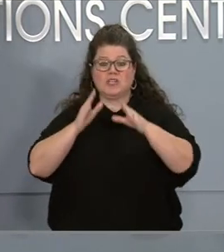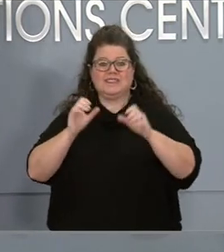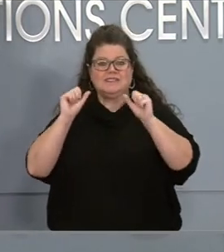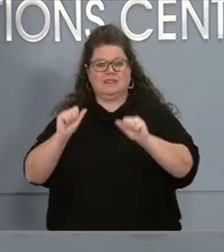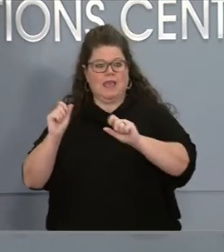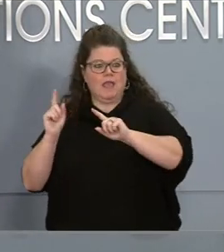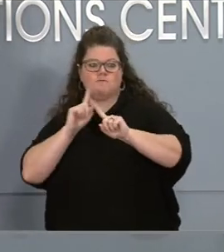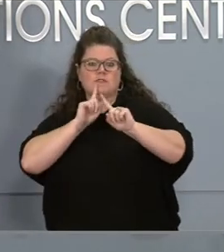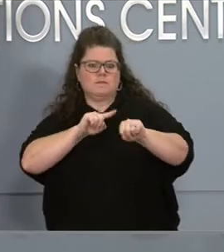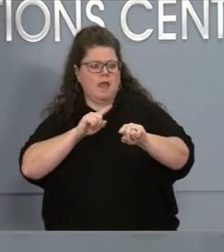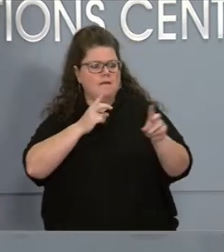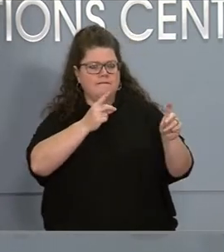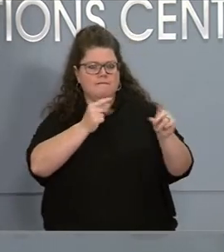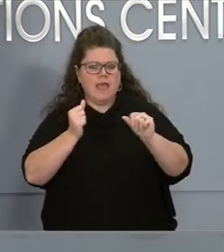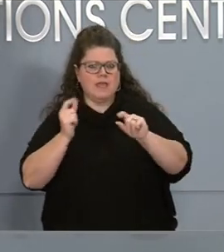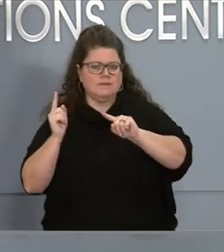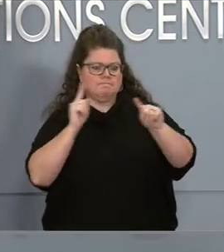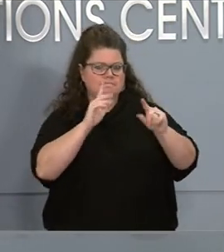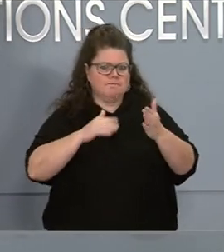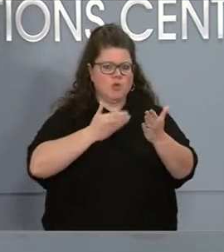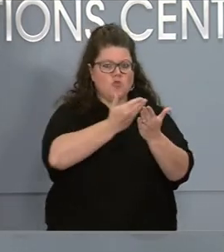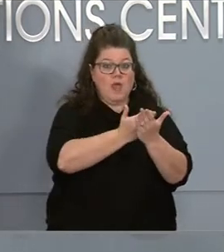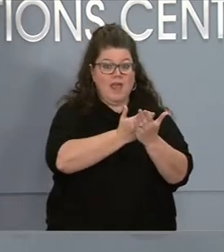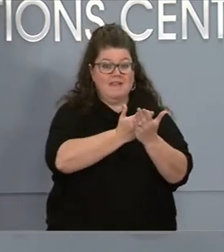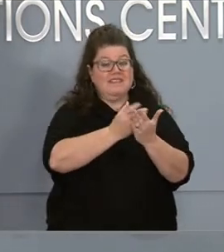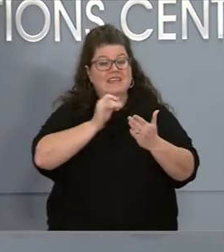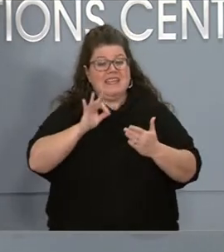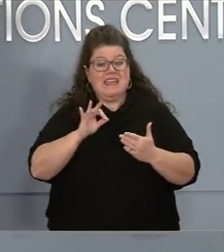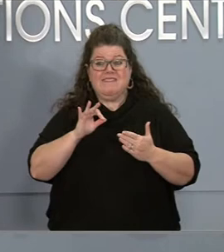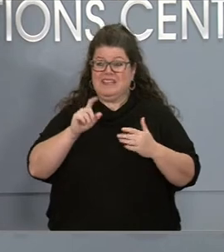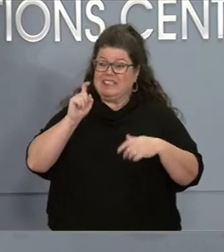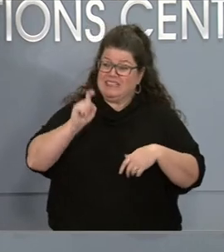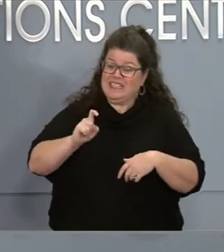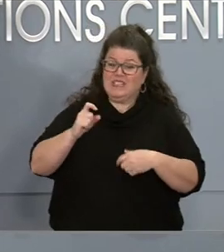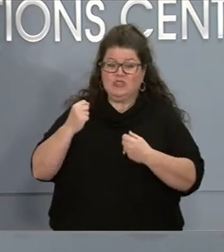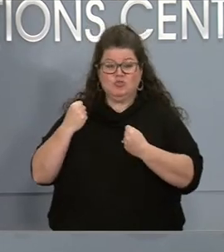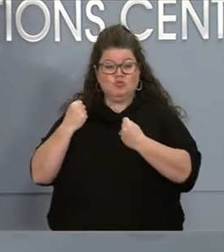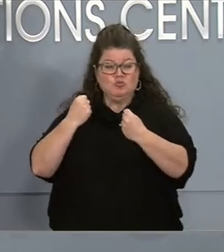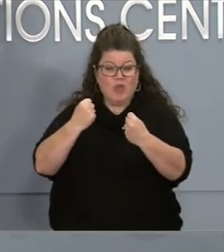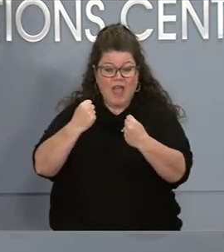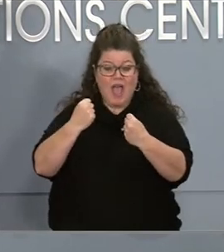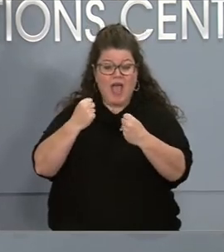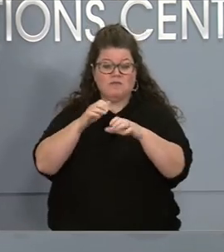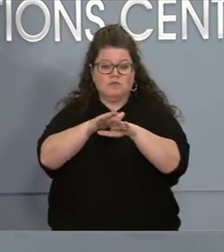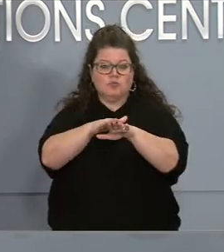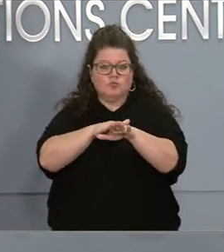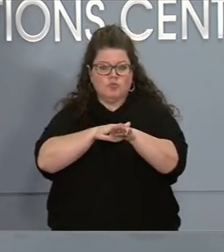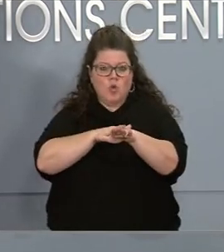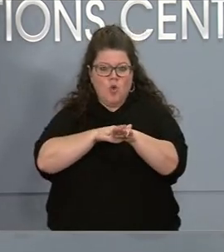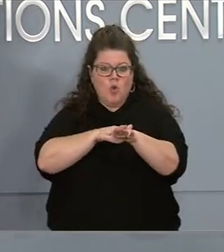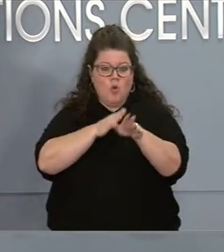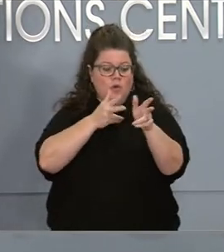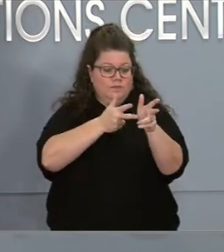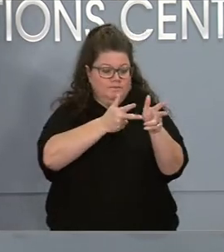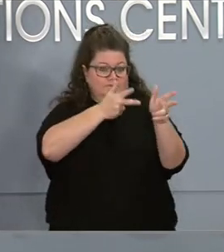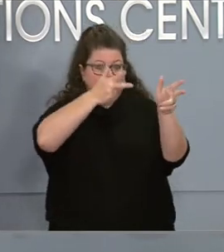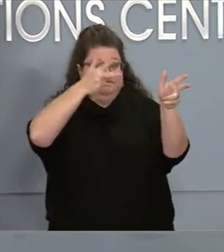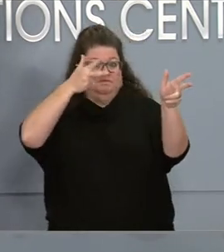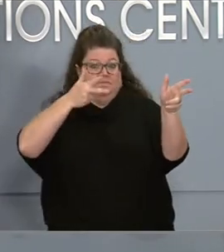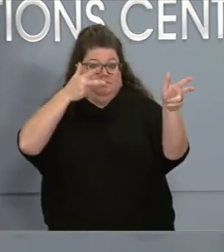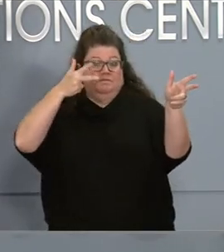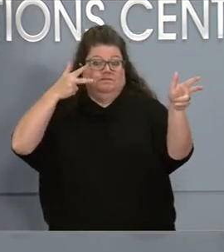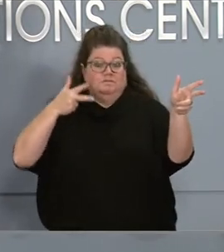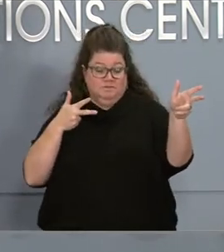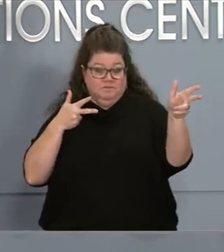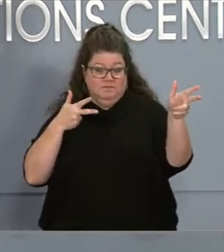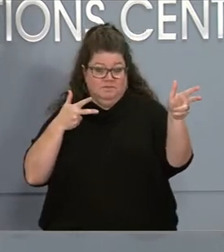faster results. If you must travel, reduce your speed, increase your following distance, and be sure